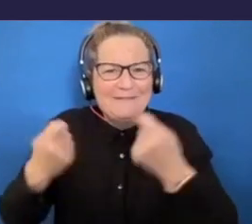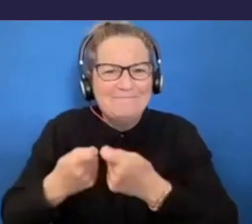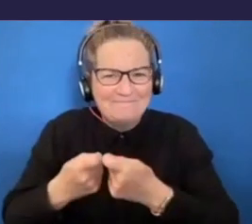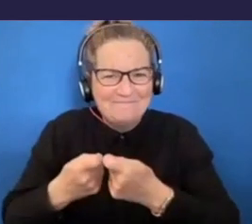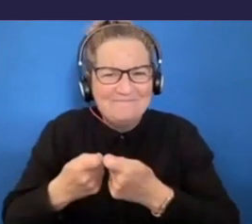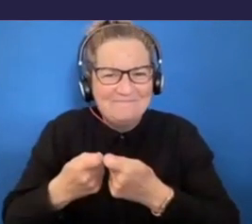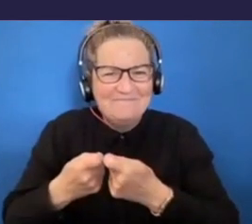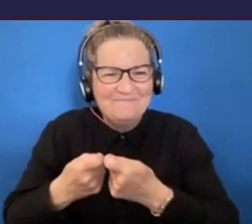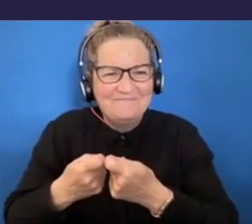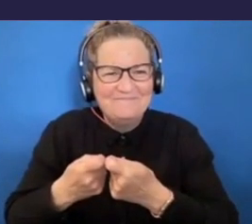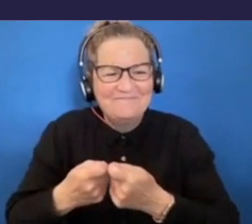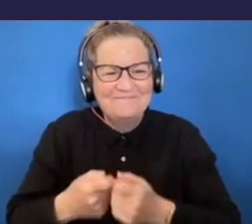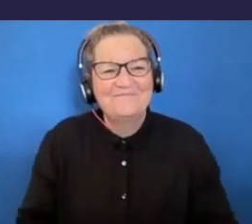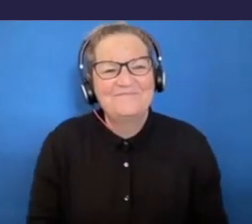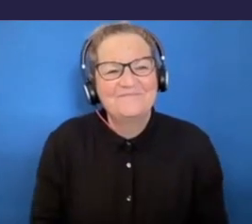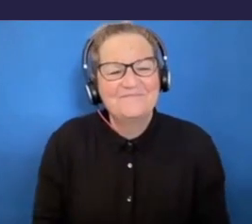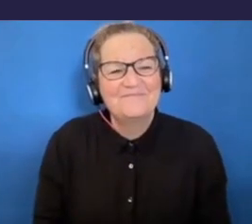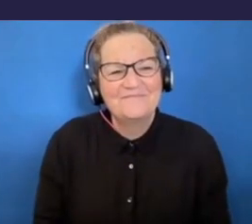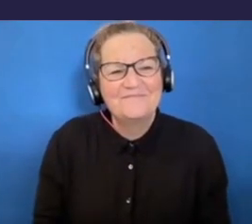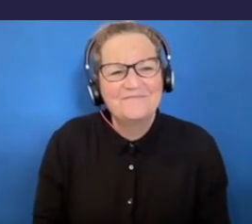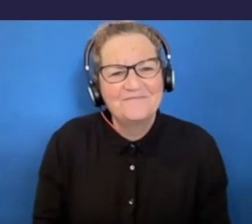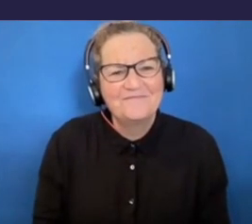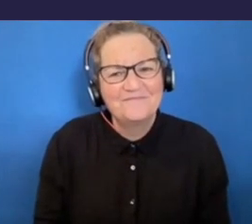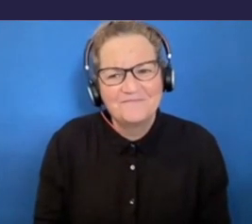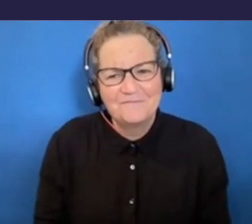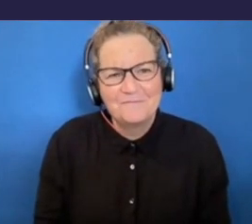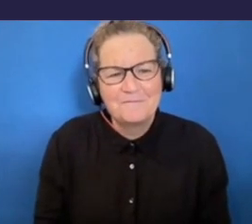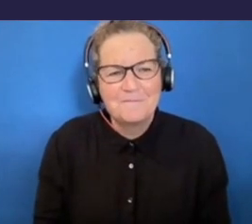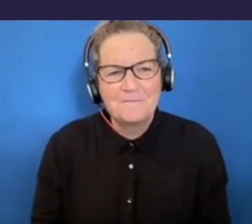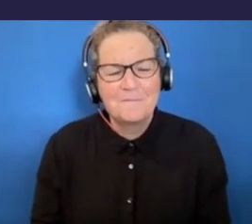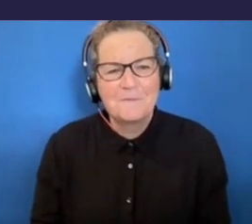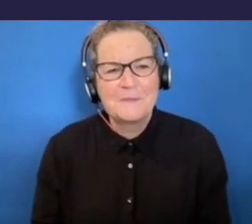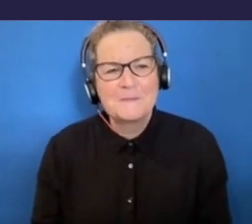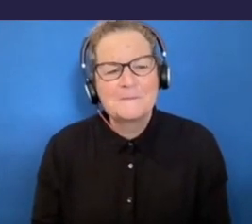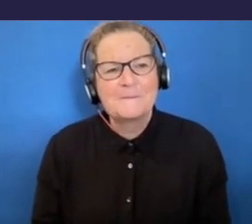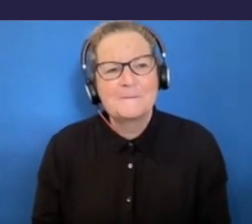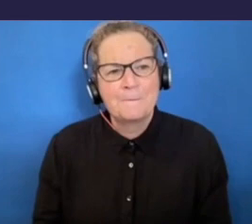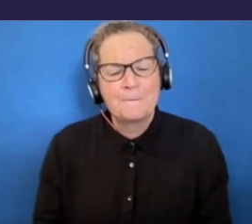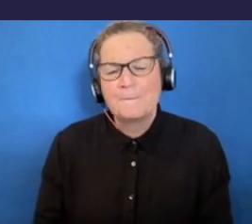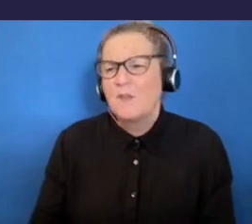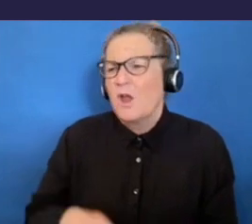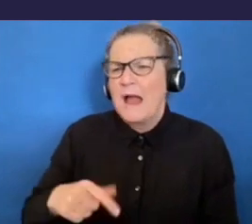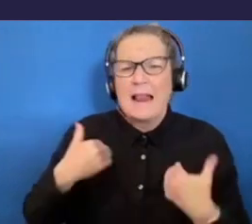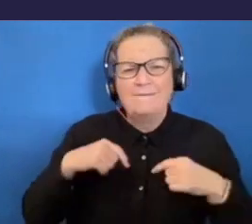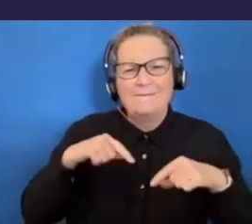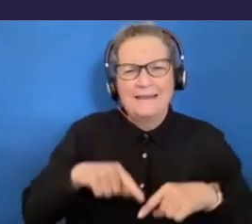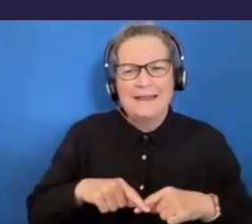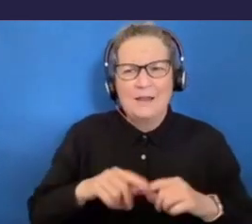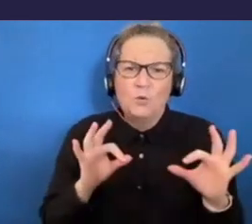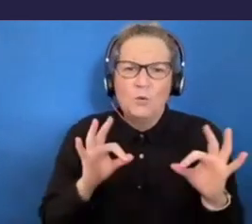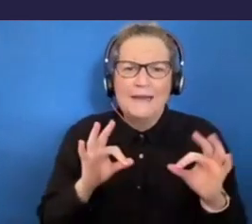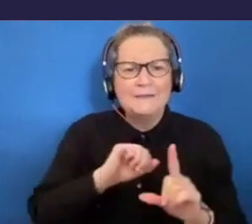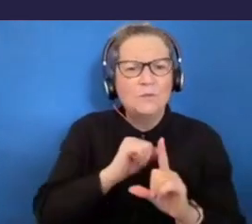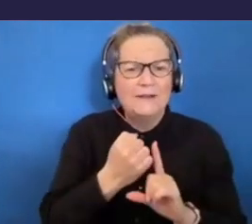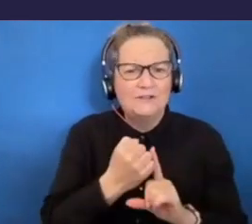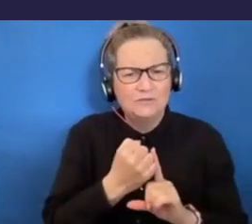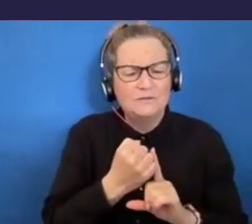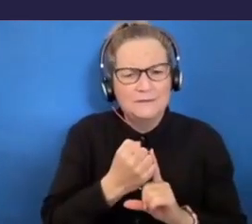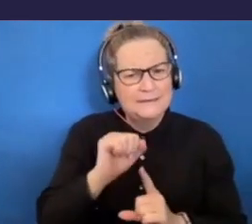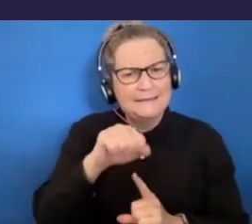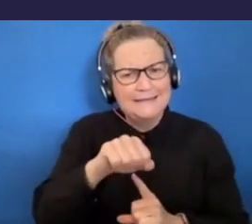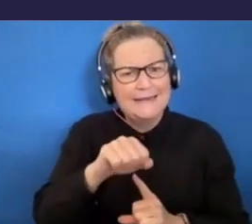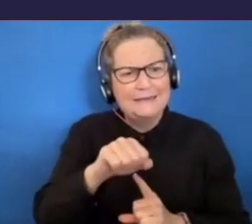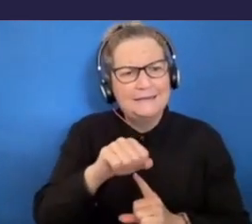game. So the arrangement for living here, this is a unique situation, and you do have 2